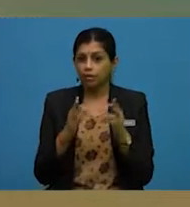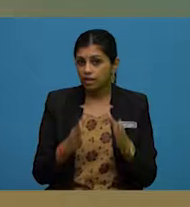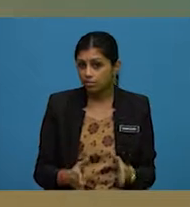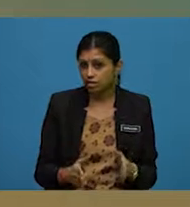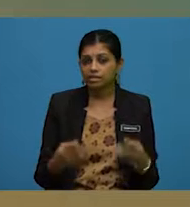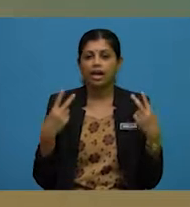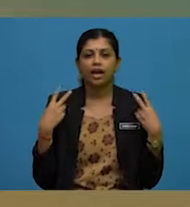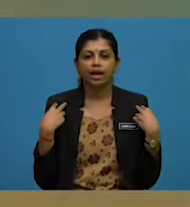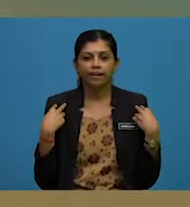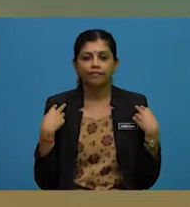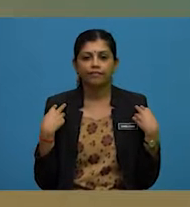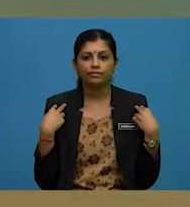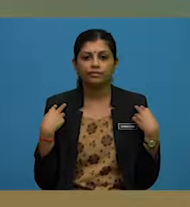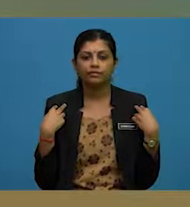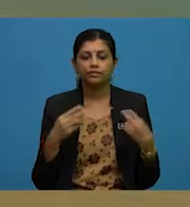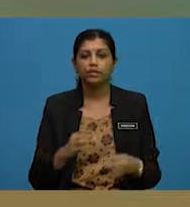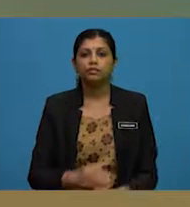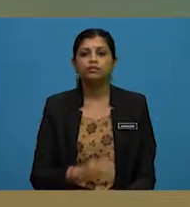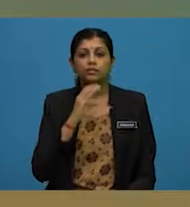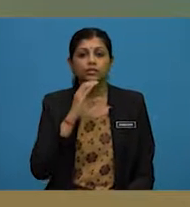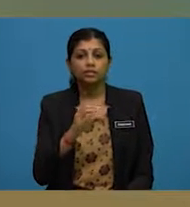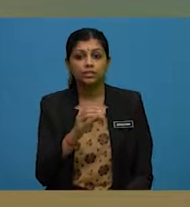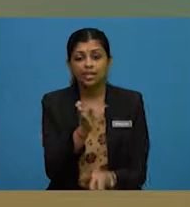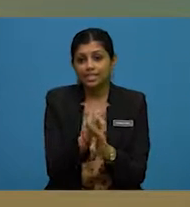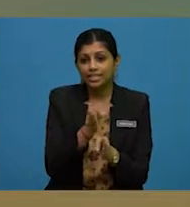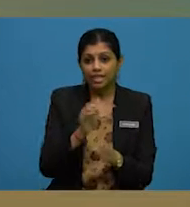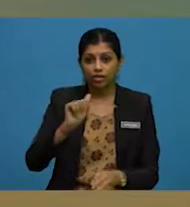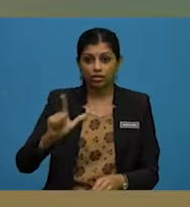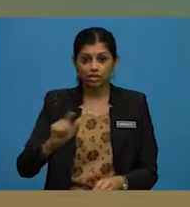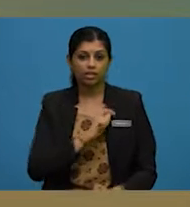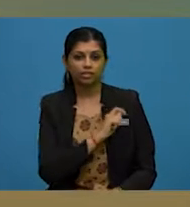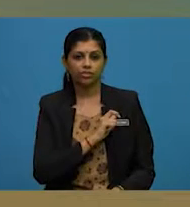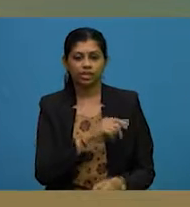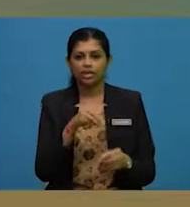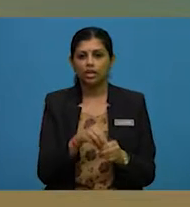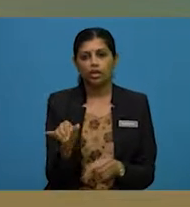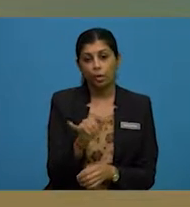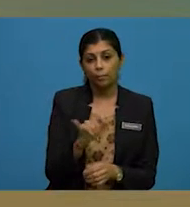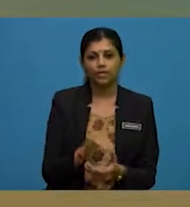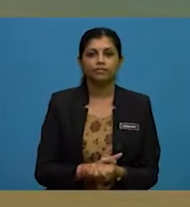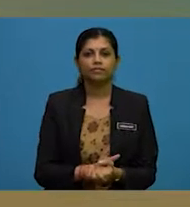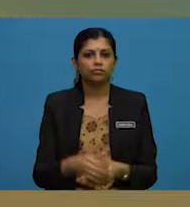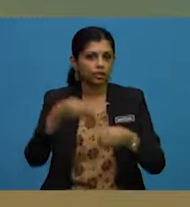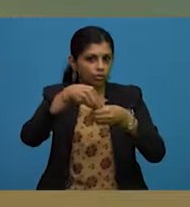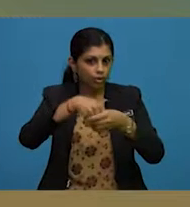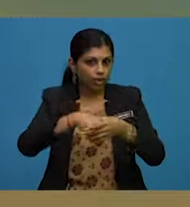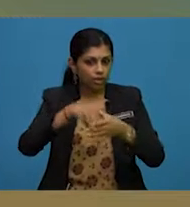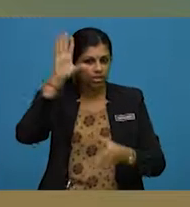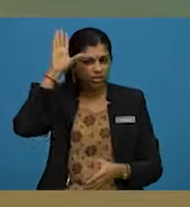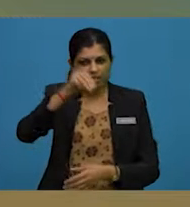these villages tended to have certain psychological traits in common,